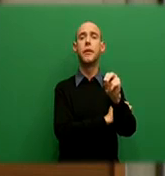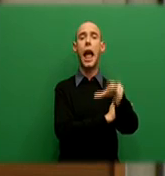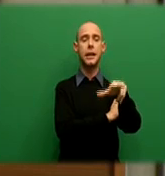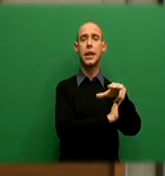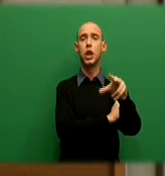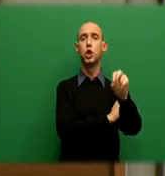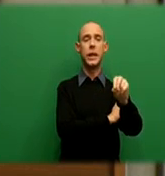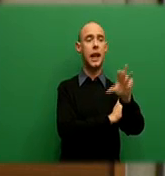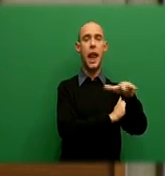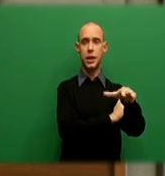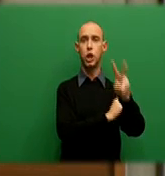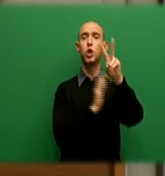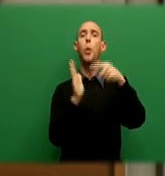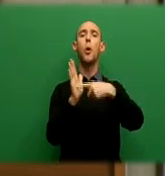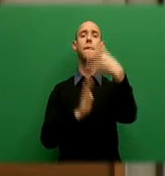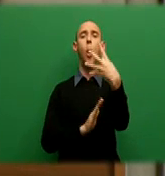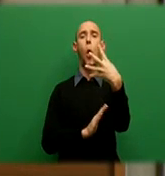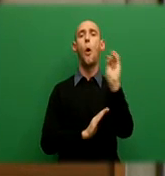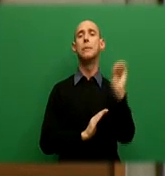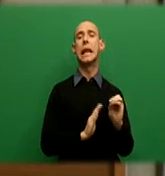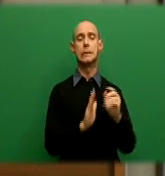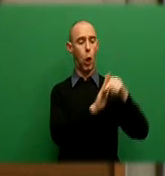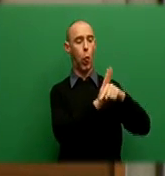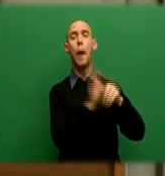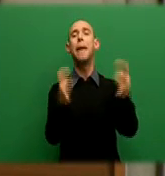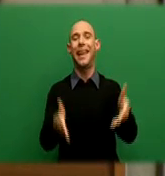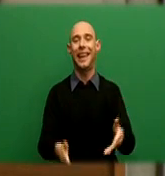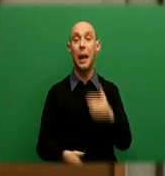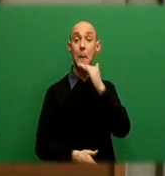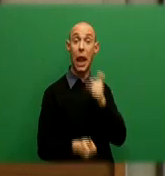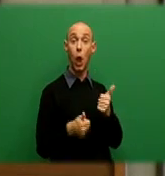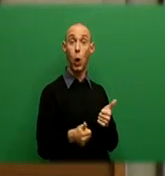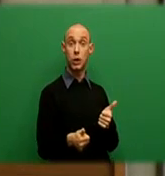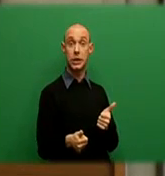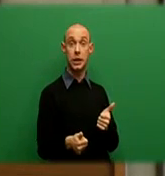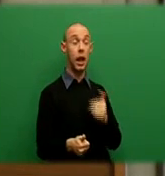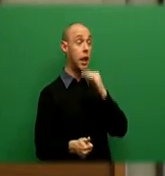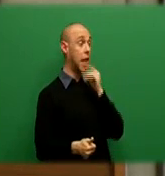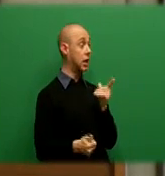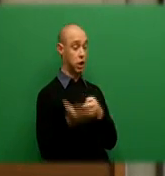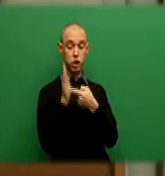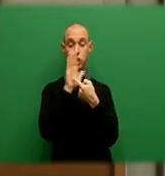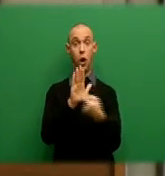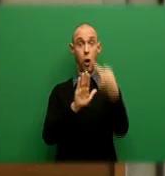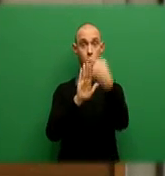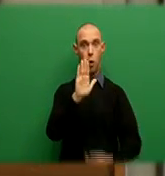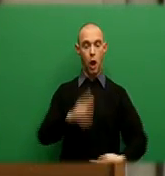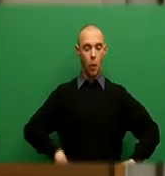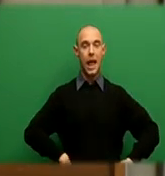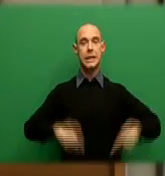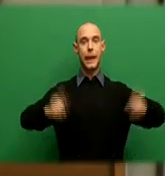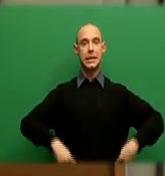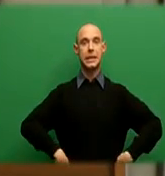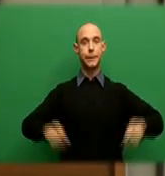2018-2019 fiscal year. This is expected to be achieved through a combination of a lower expenditure ceiling